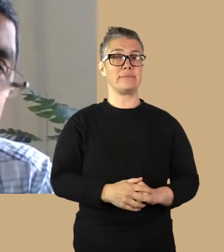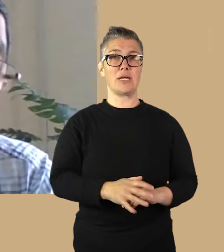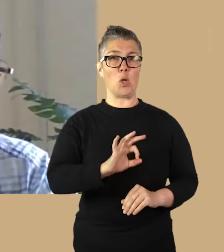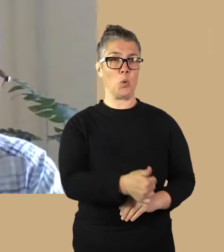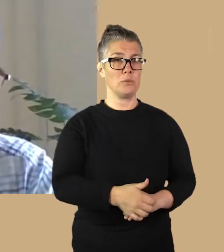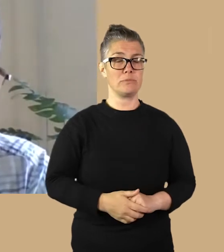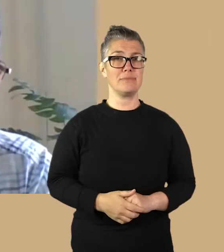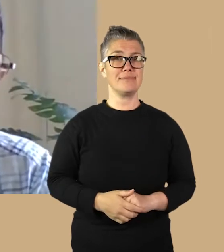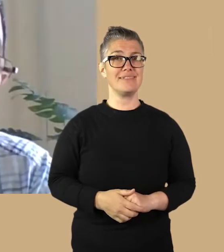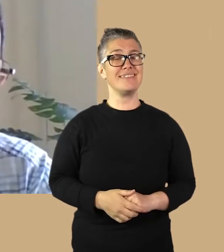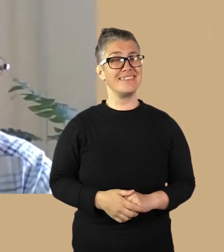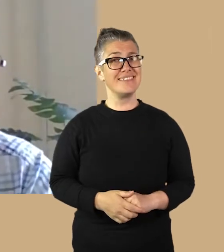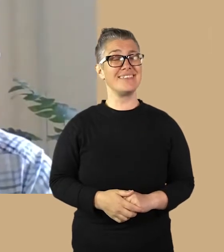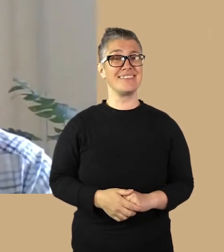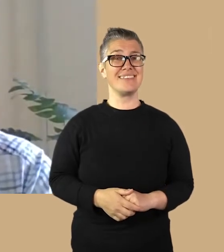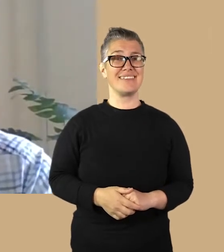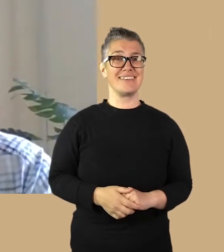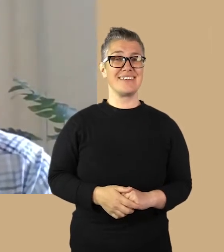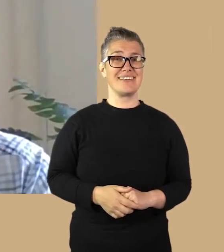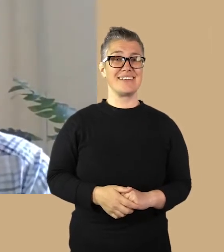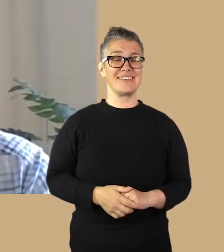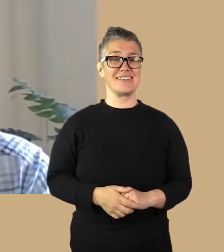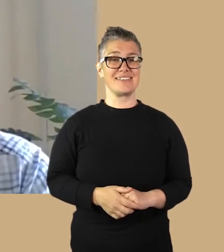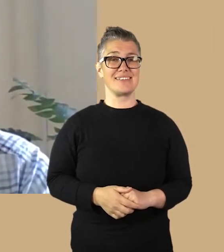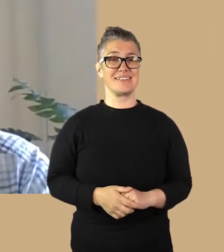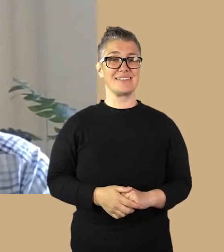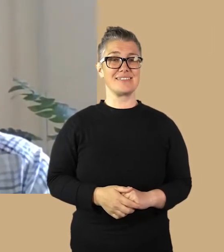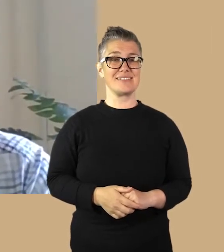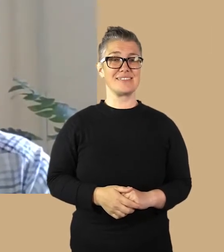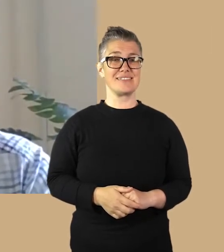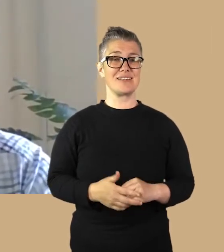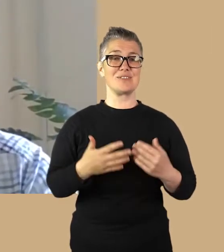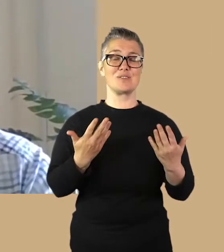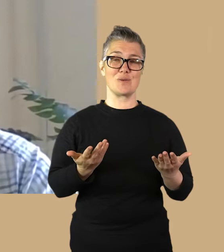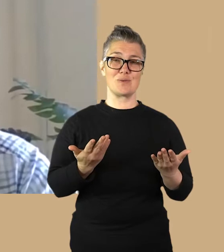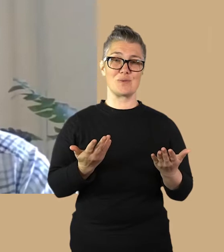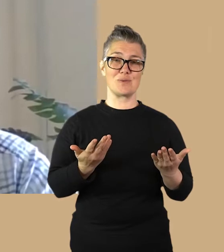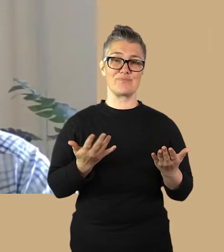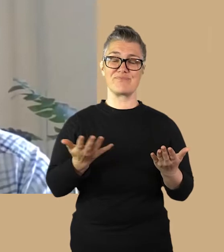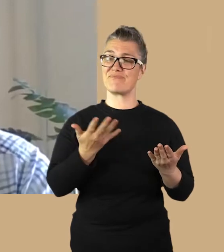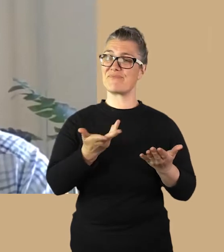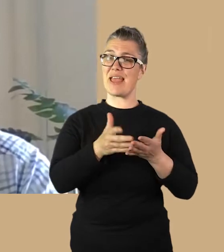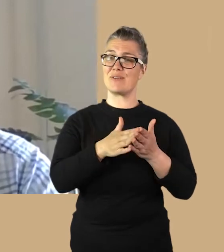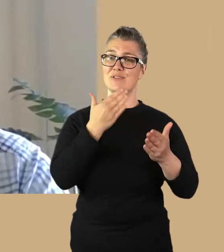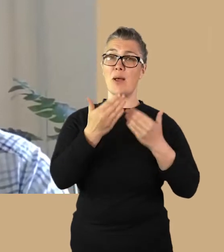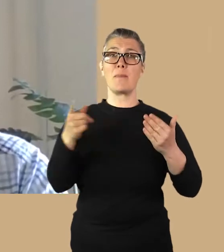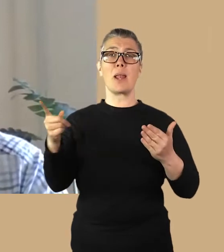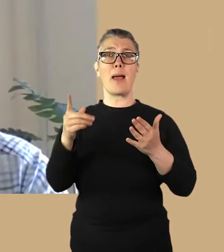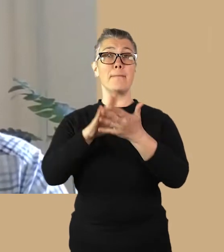90% is not good. So, based on this kind of what you